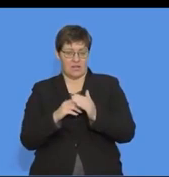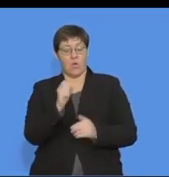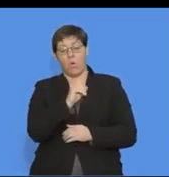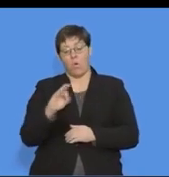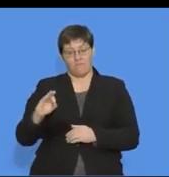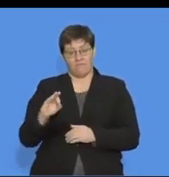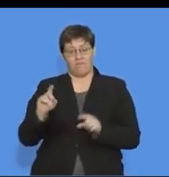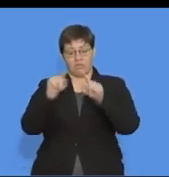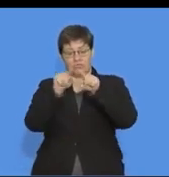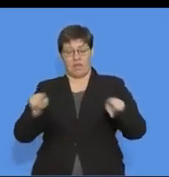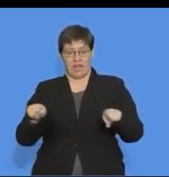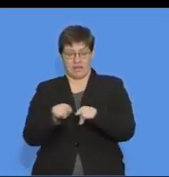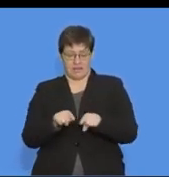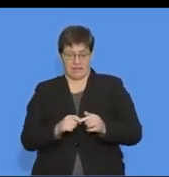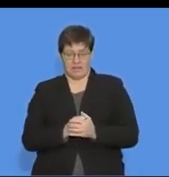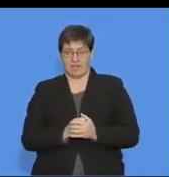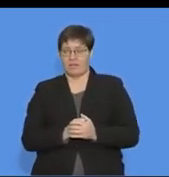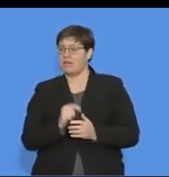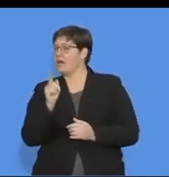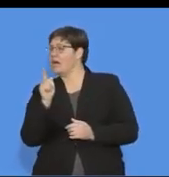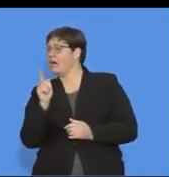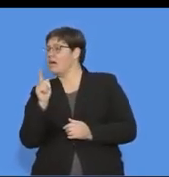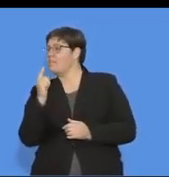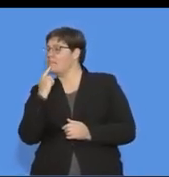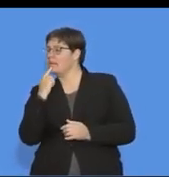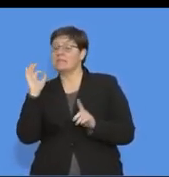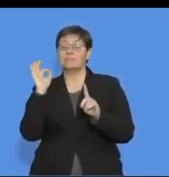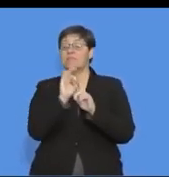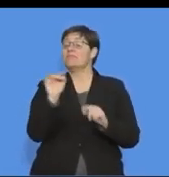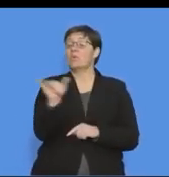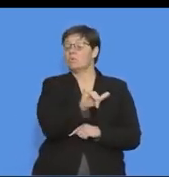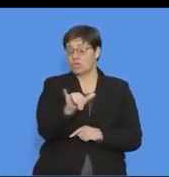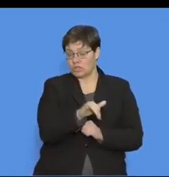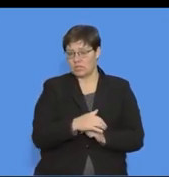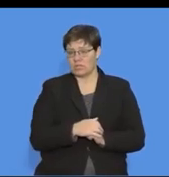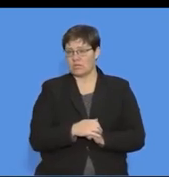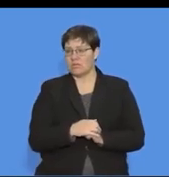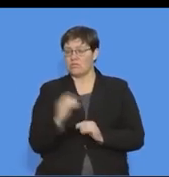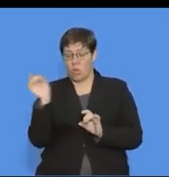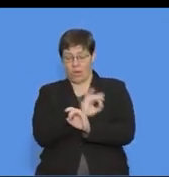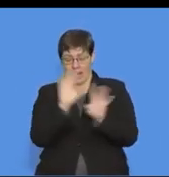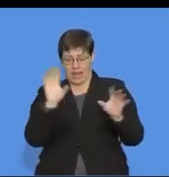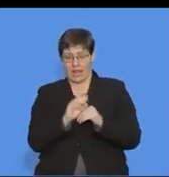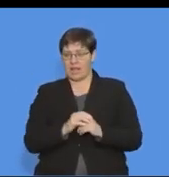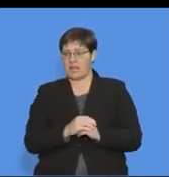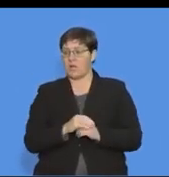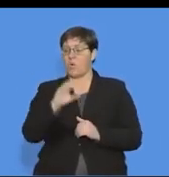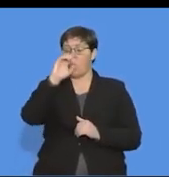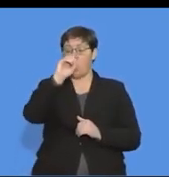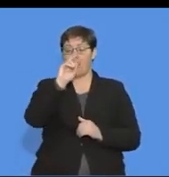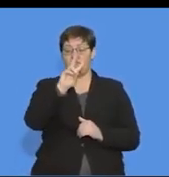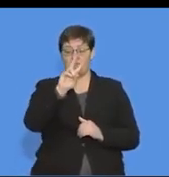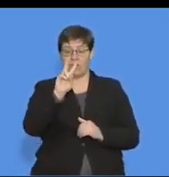of triangle. Now I'm going to specifically say which triangle so that you are clear, right?